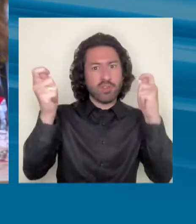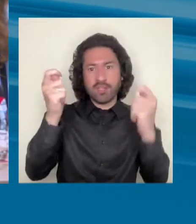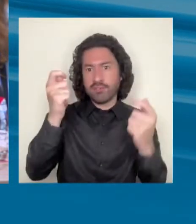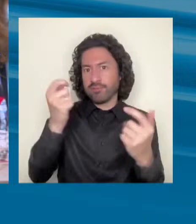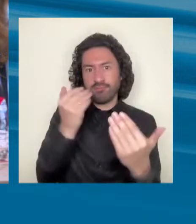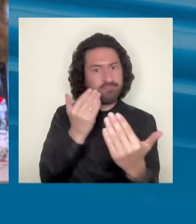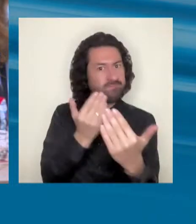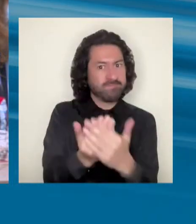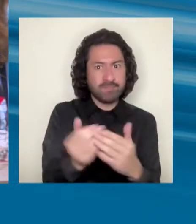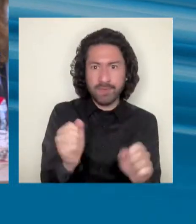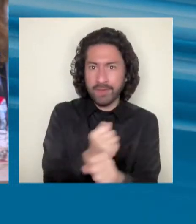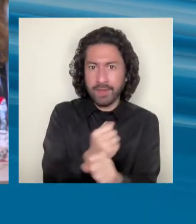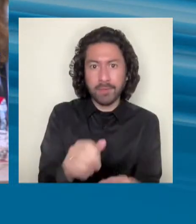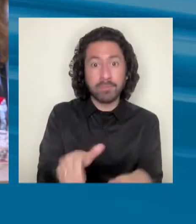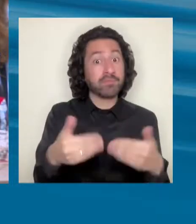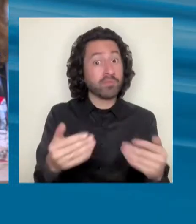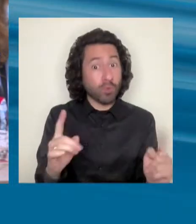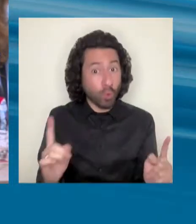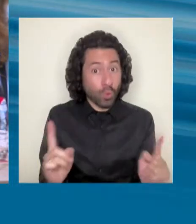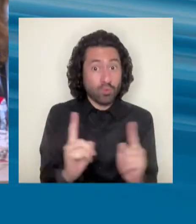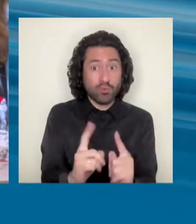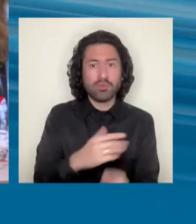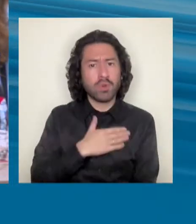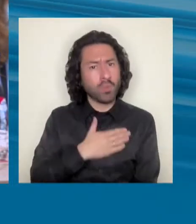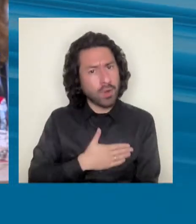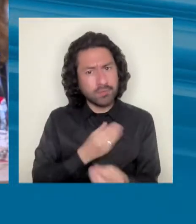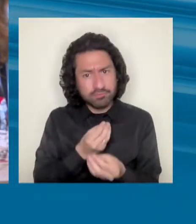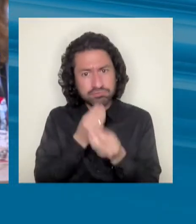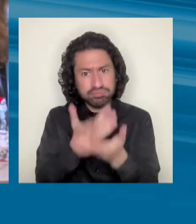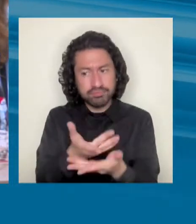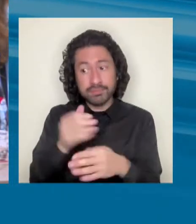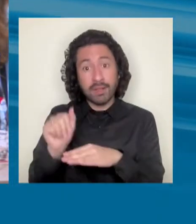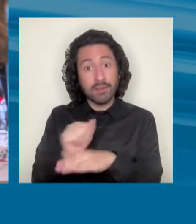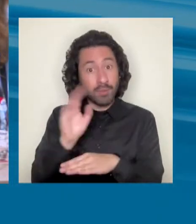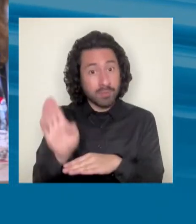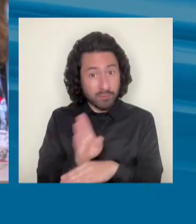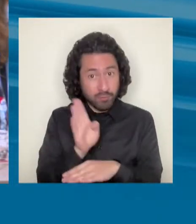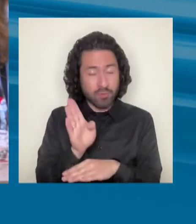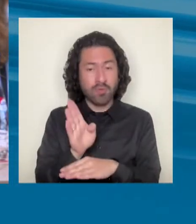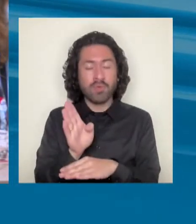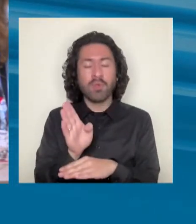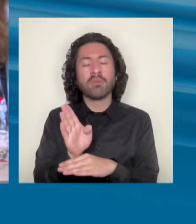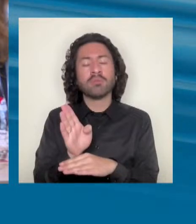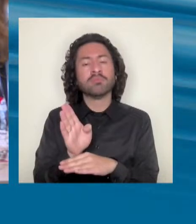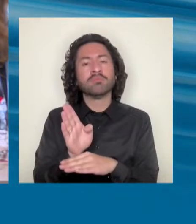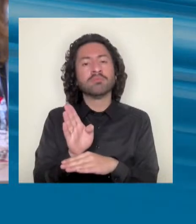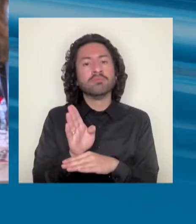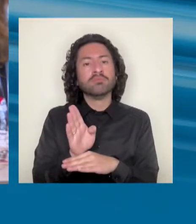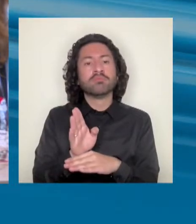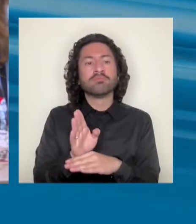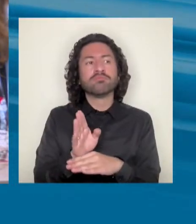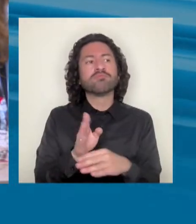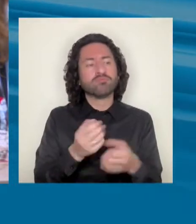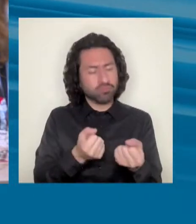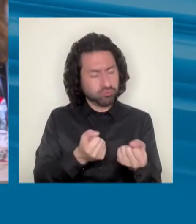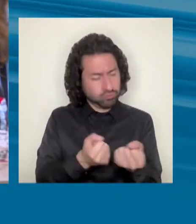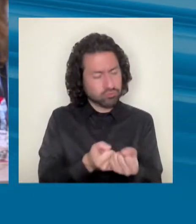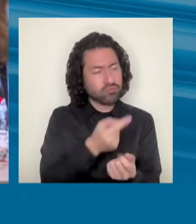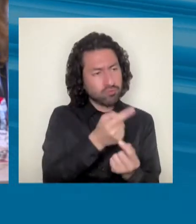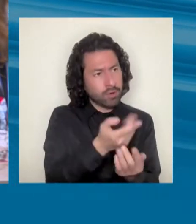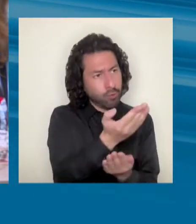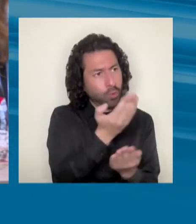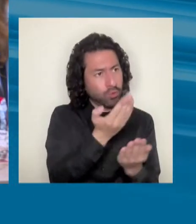state that Antigua and Barbuda are extremely appreciative of the contribution made to the Caribbean development by the ECLAC.